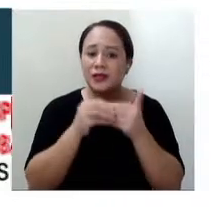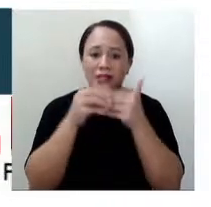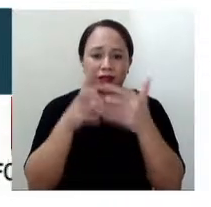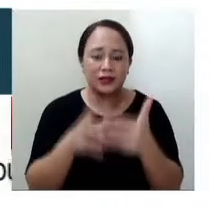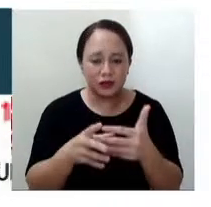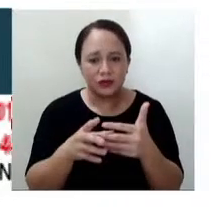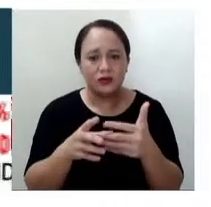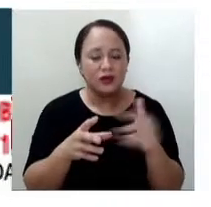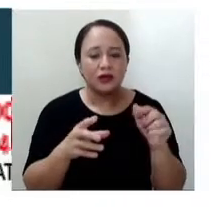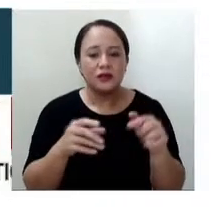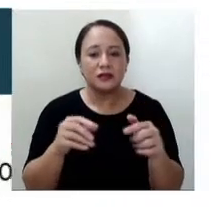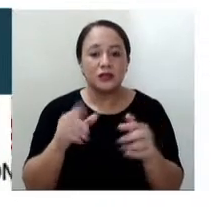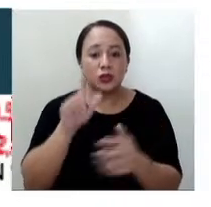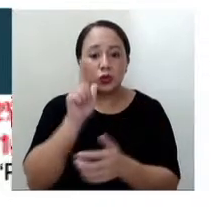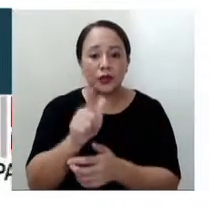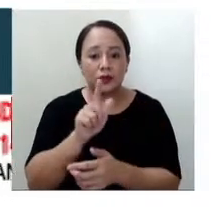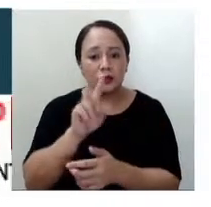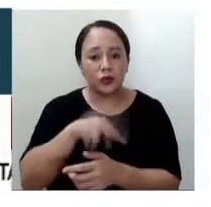fix things?